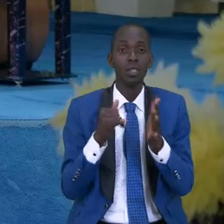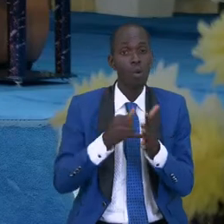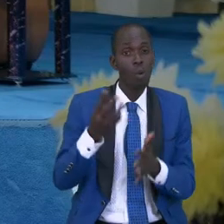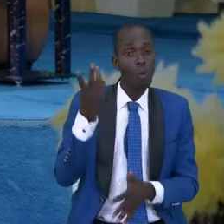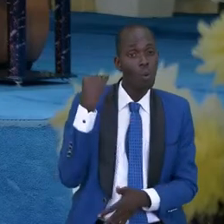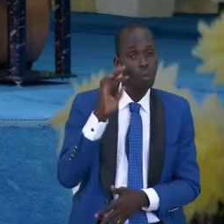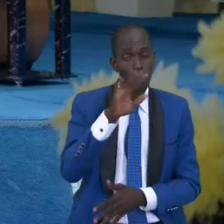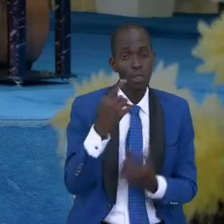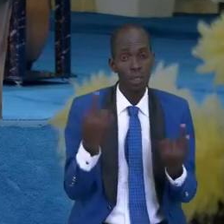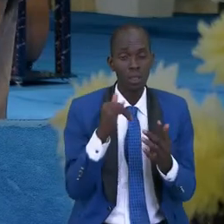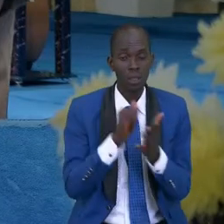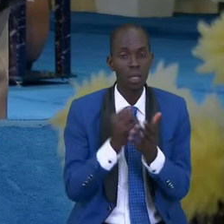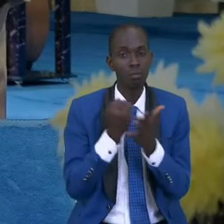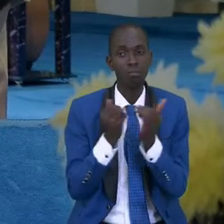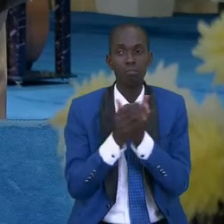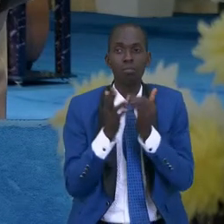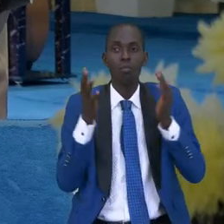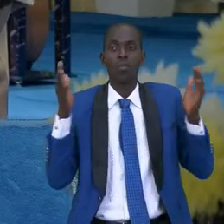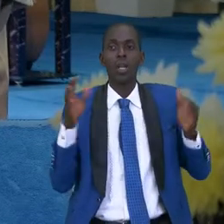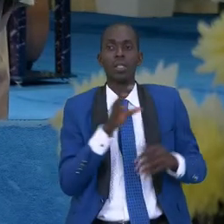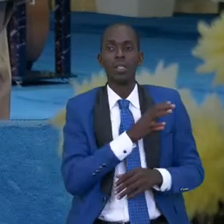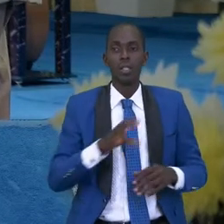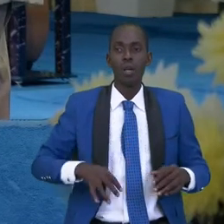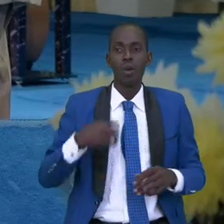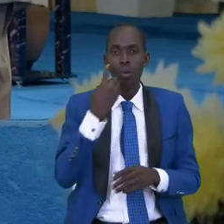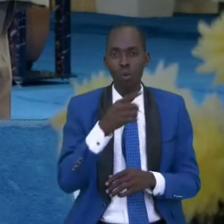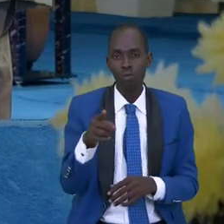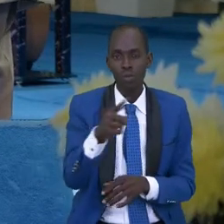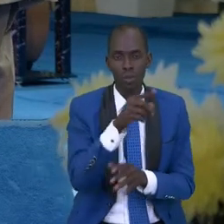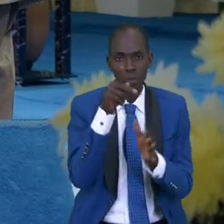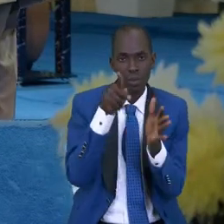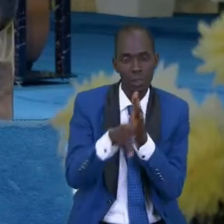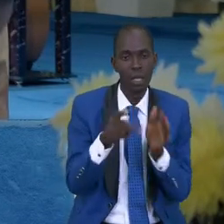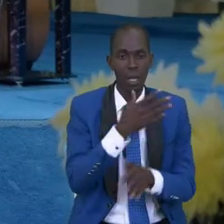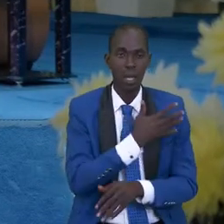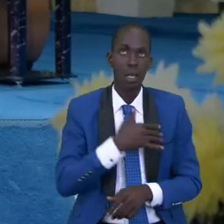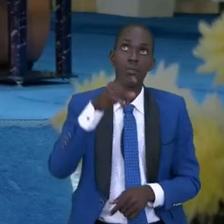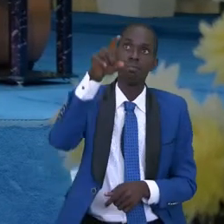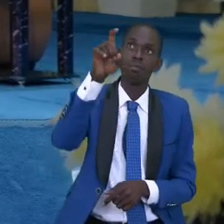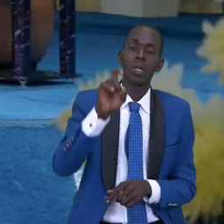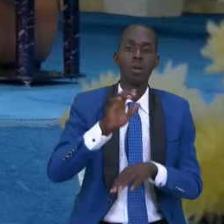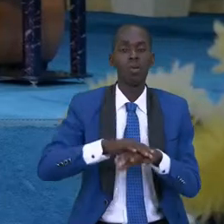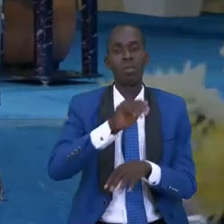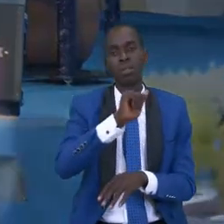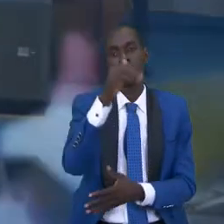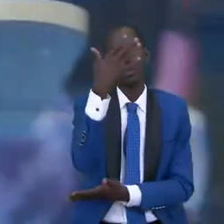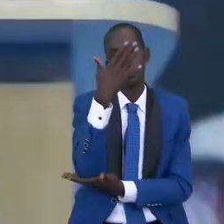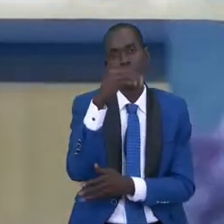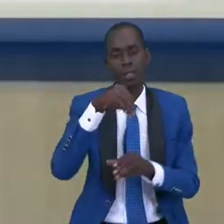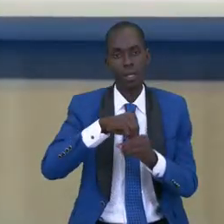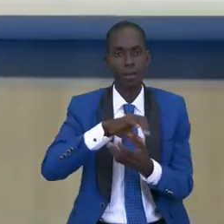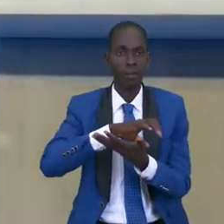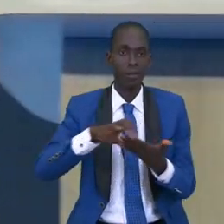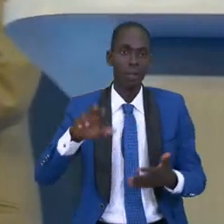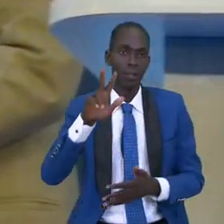that crucified him, whom ye slew and hanged on the tree. Verse 31,